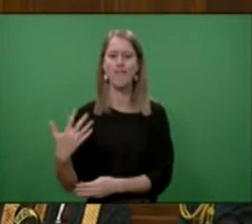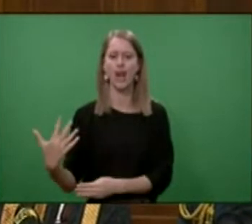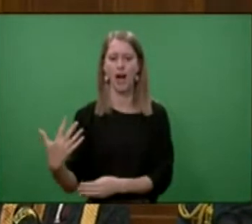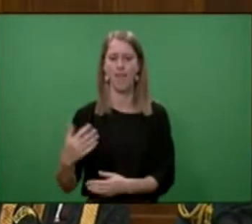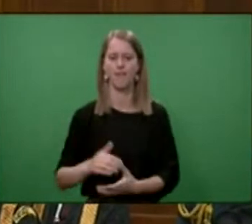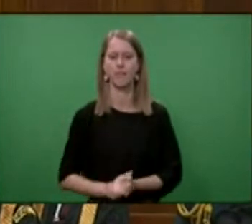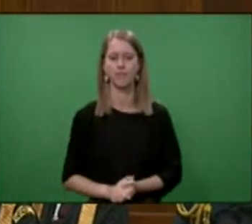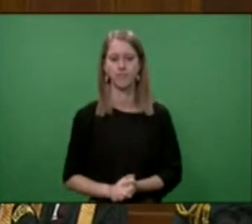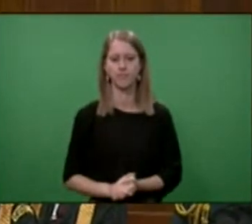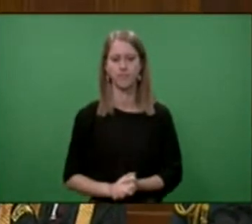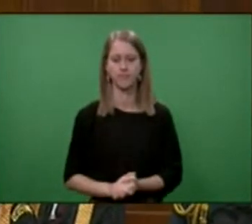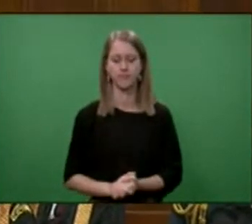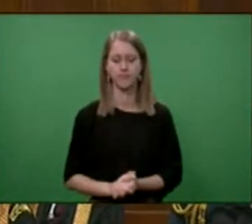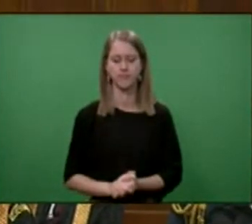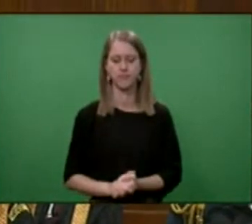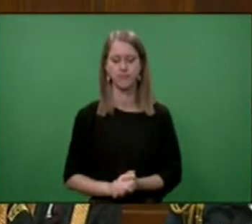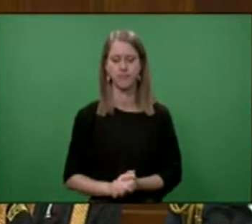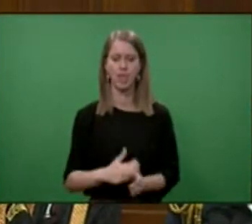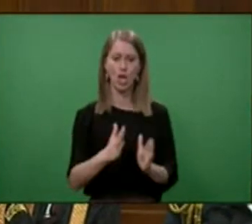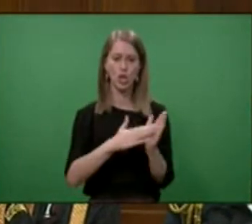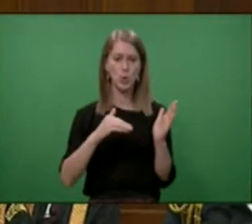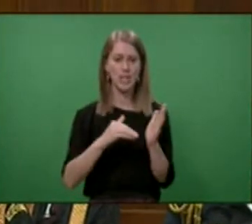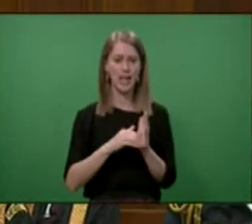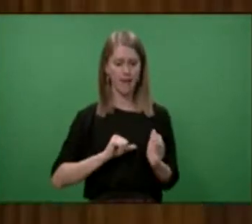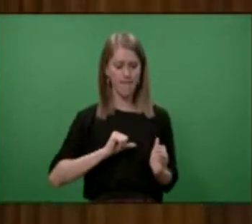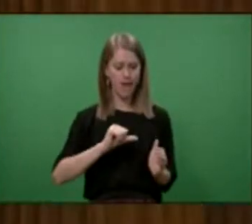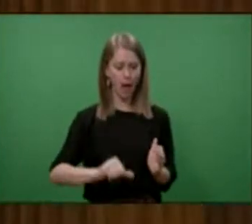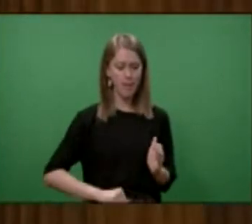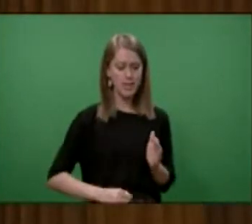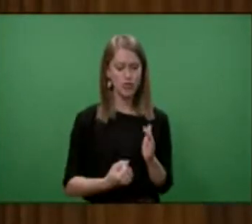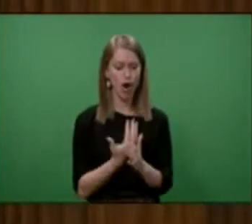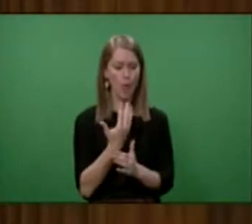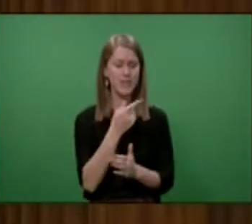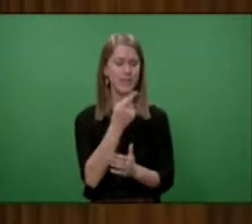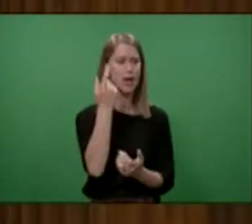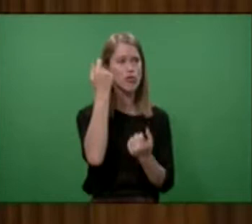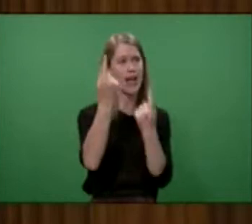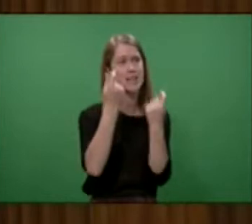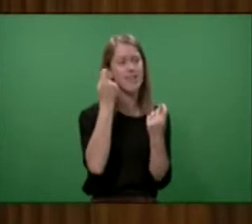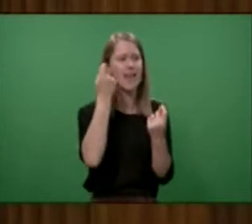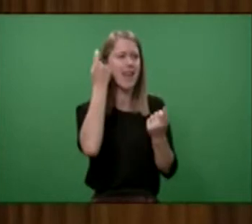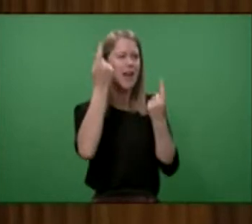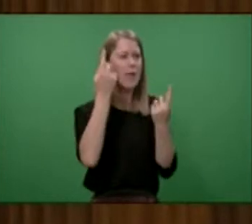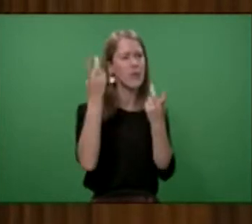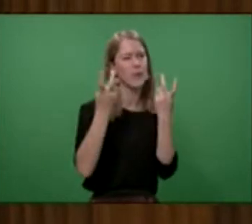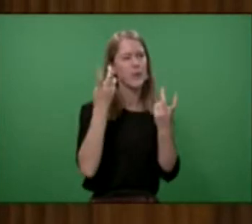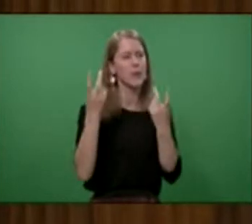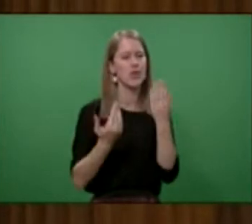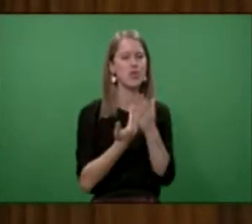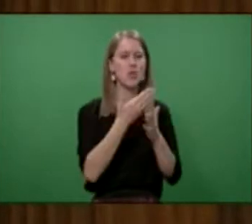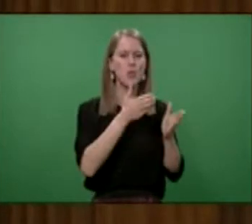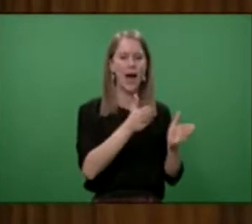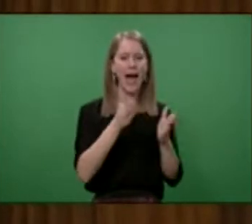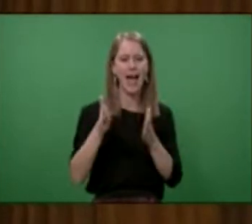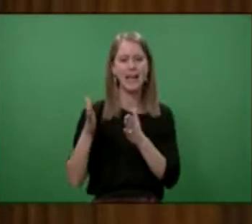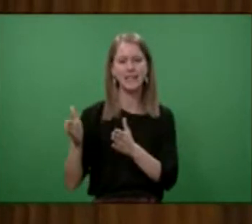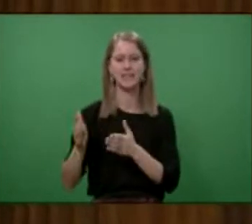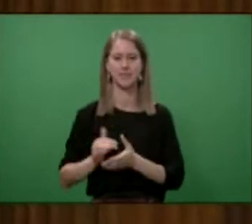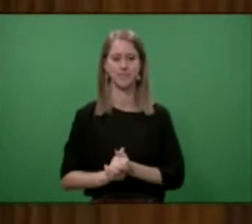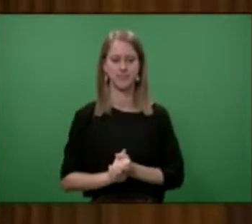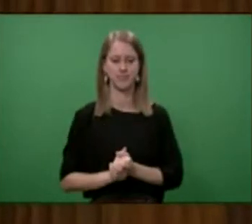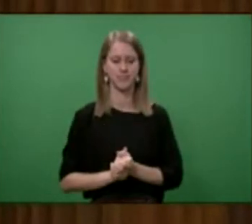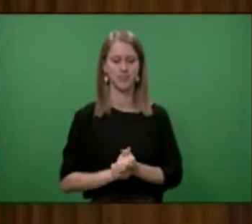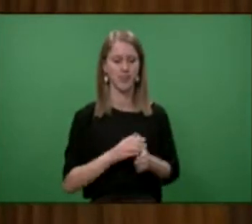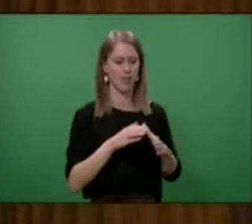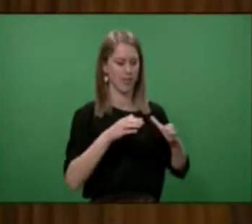New Zealand's farmers and growers are creative, innovative, and constantly looking to improve their practices. They are